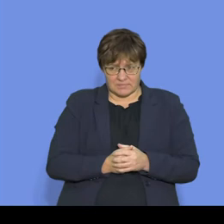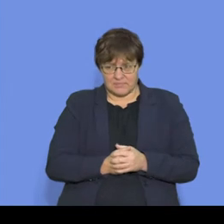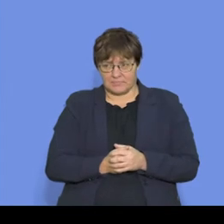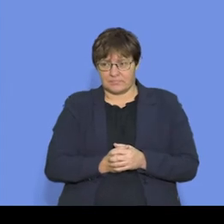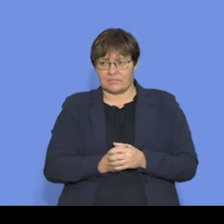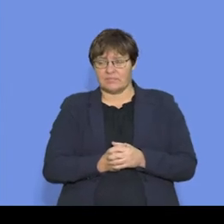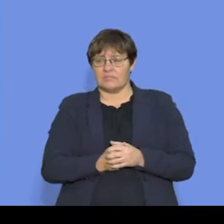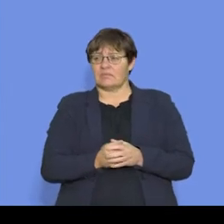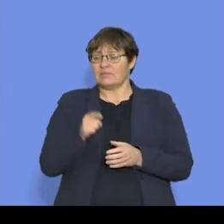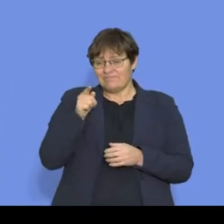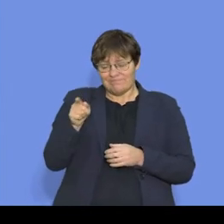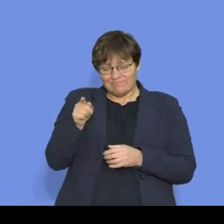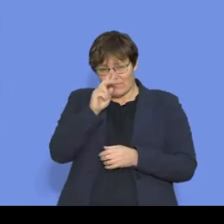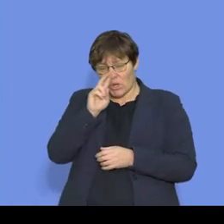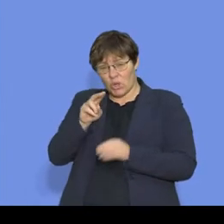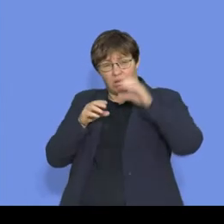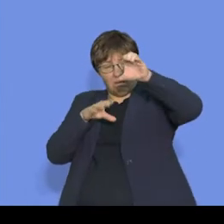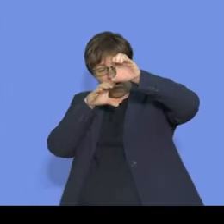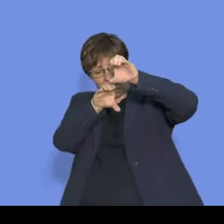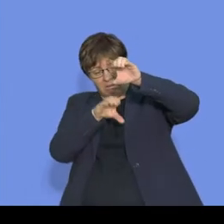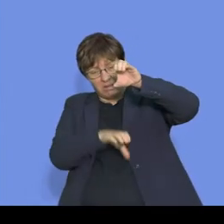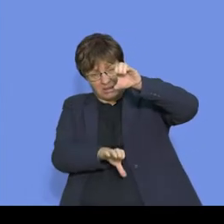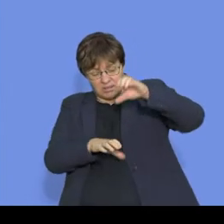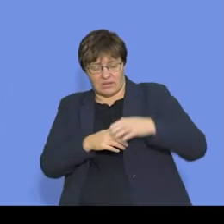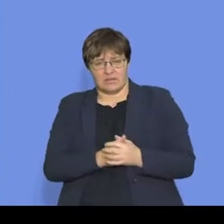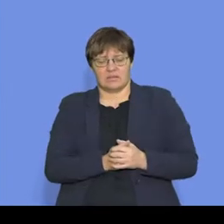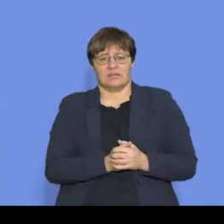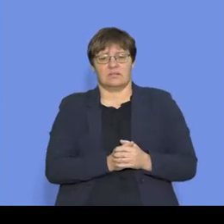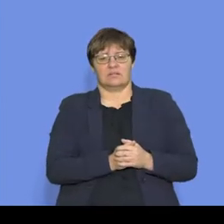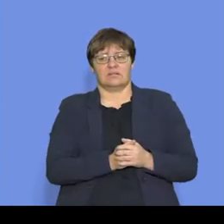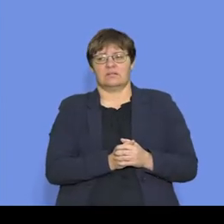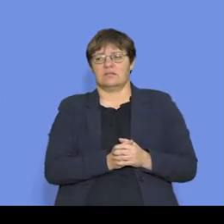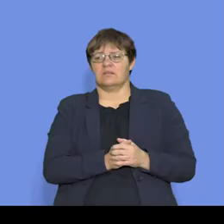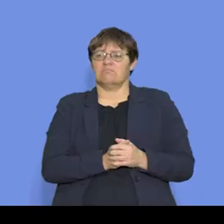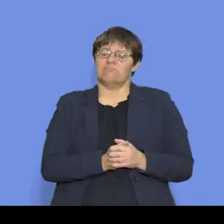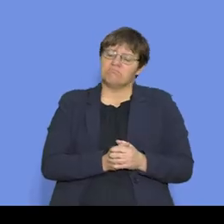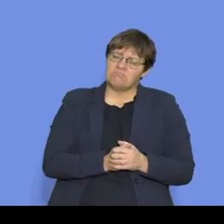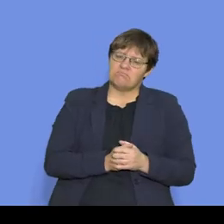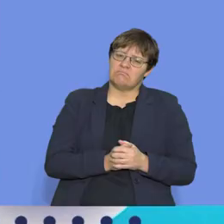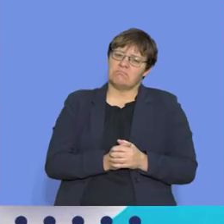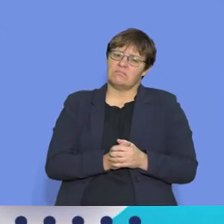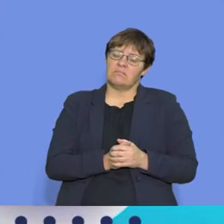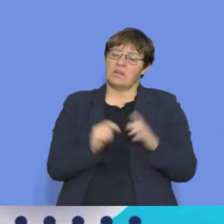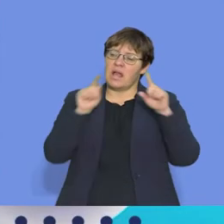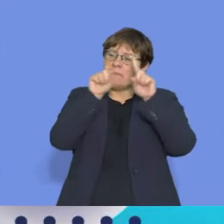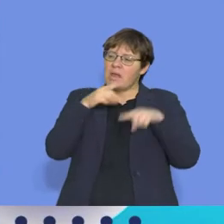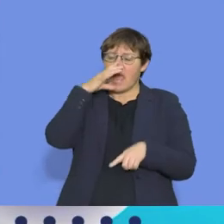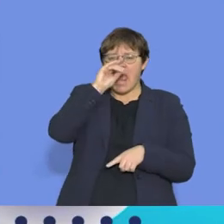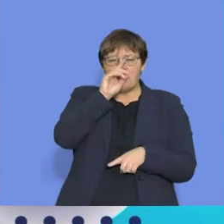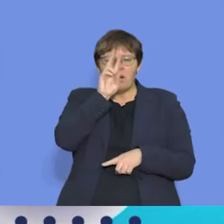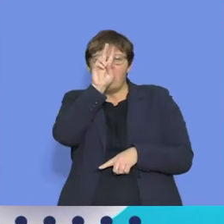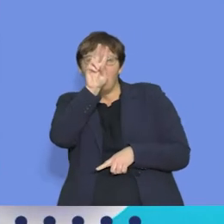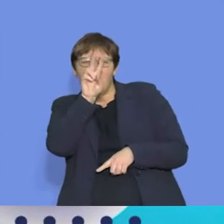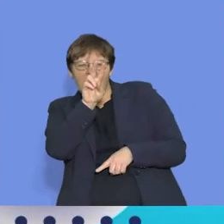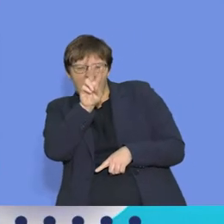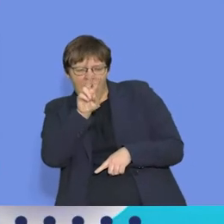The important thing in looking at a geological timescale like this is we look at the pictures of animals and